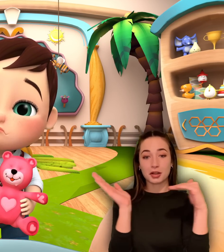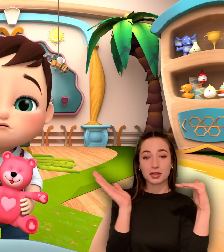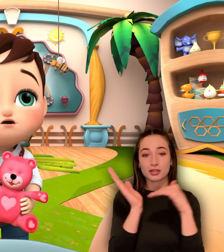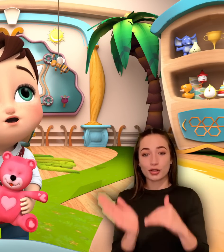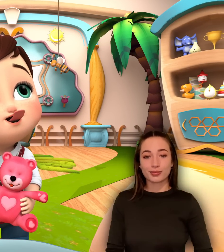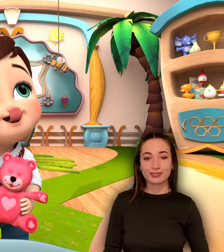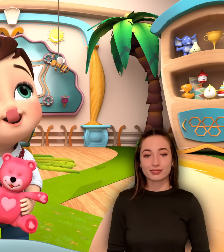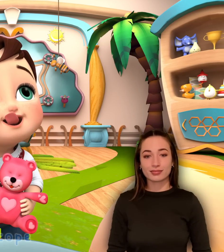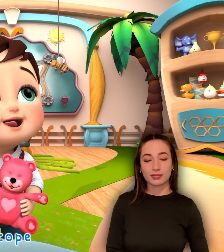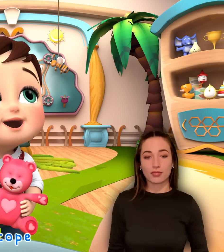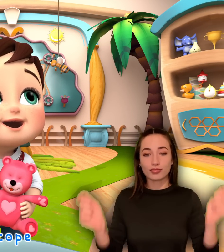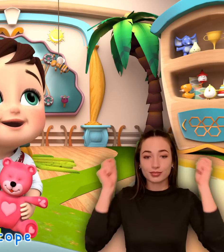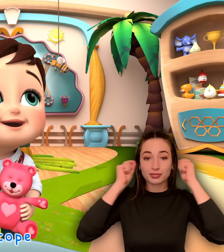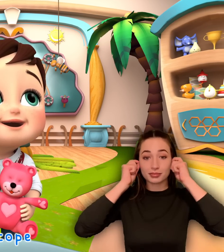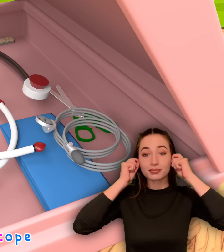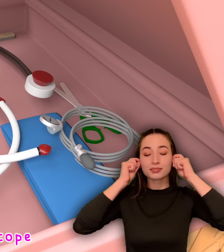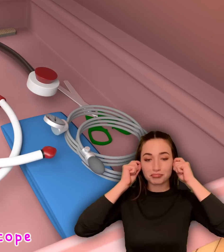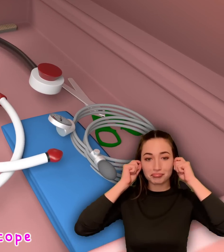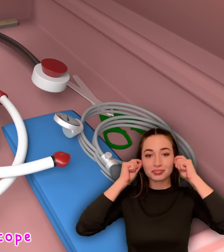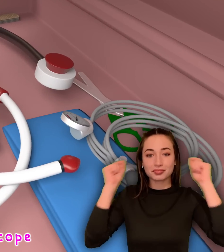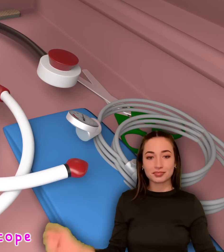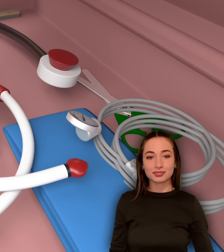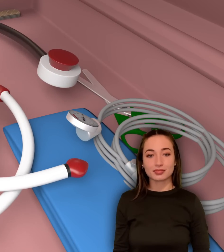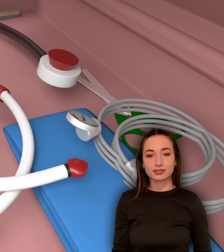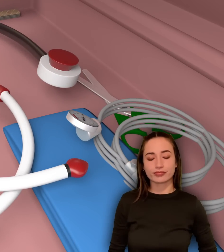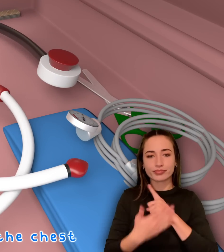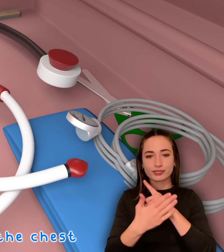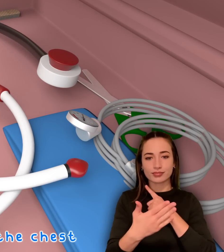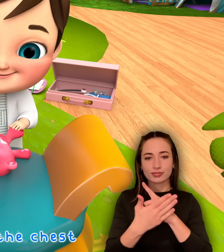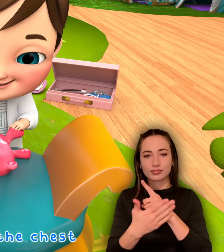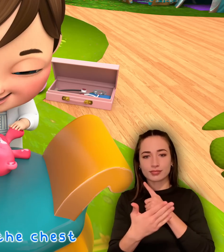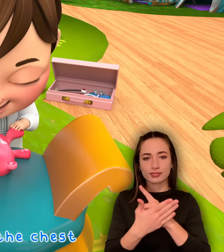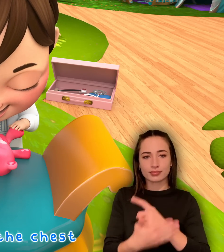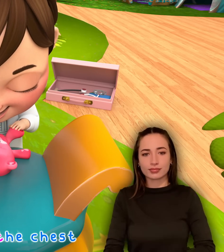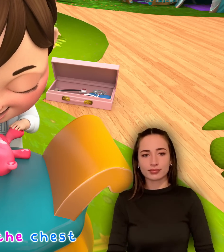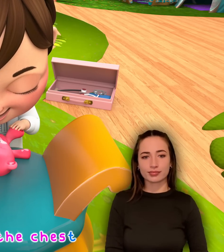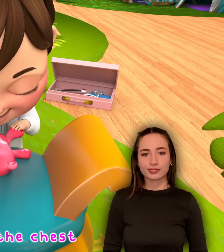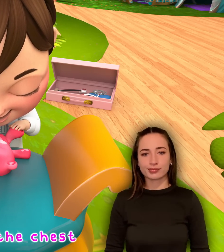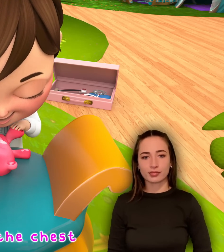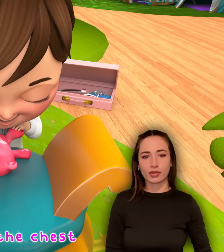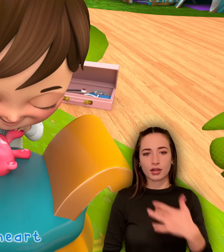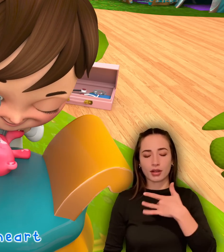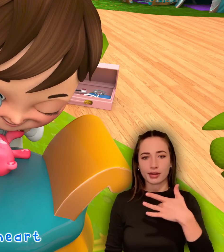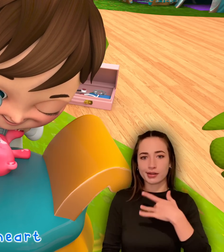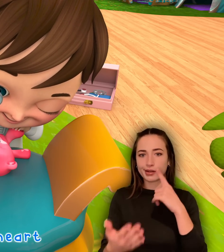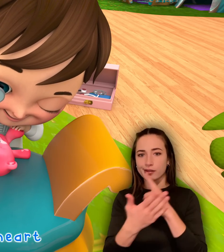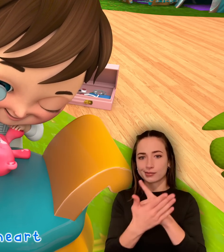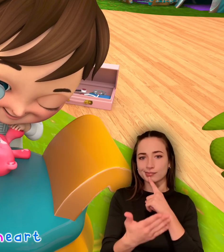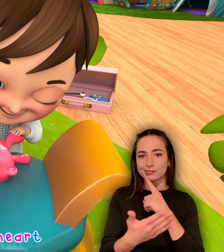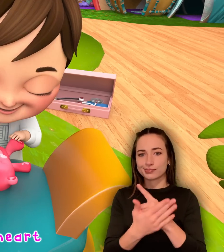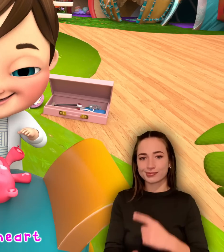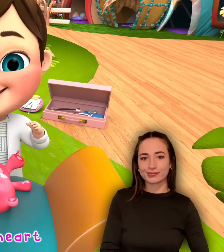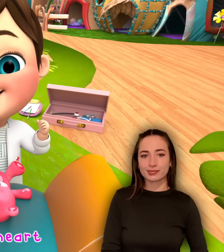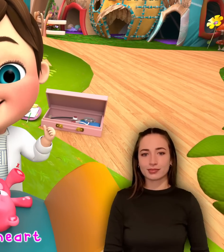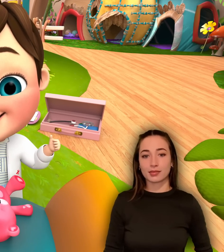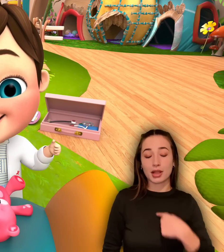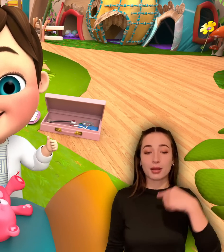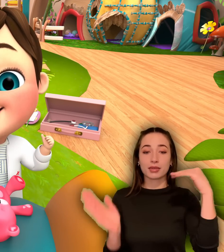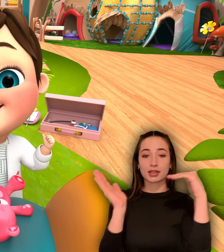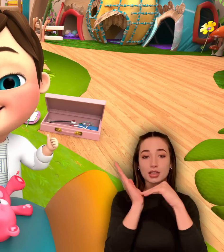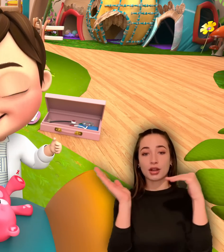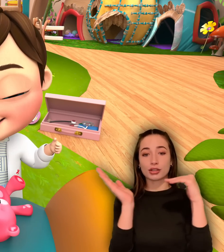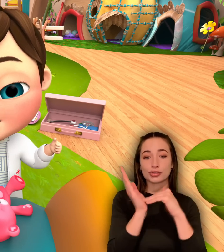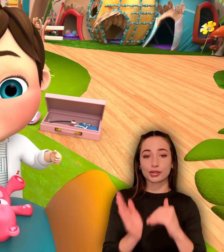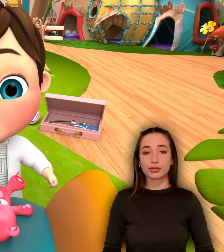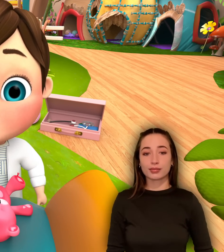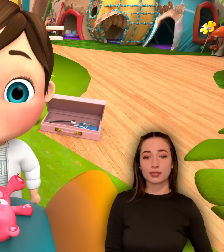I'm a doctor holding a stethoscope, thumping, thumping in the chest. There's a beating heart.